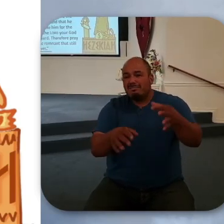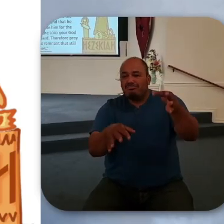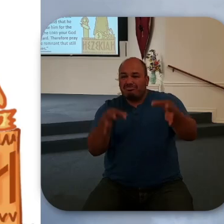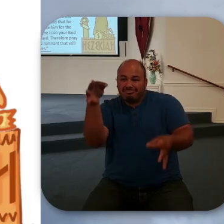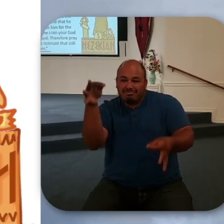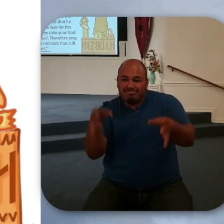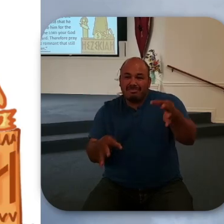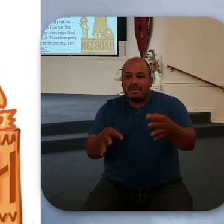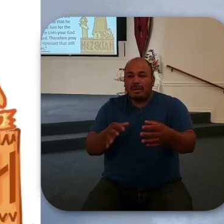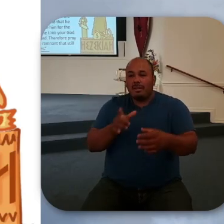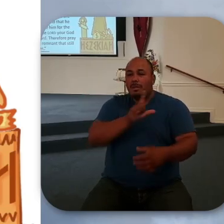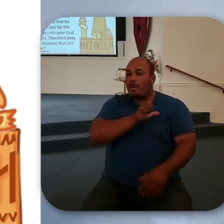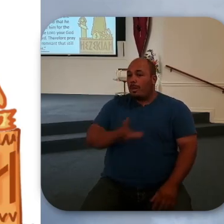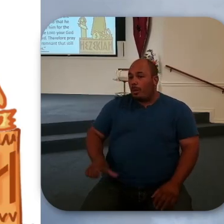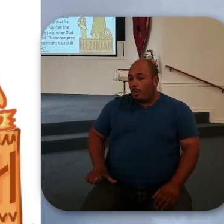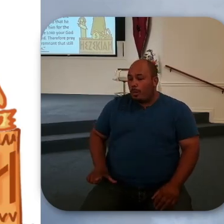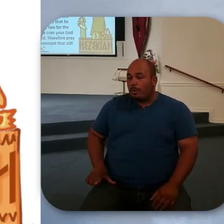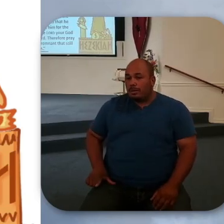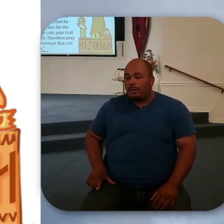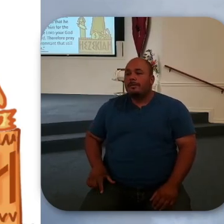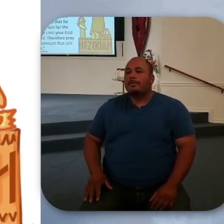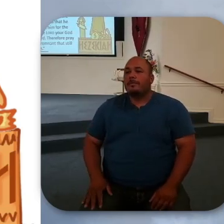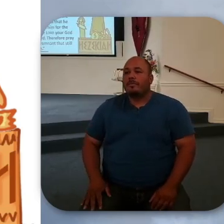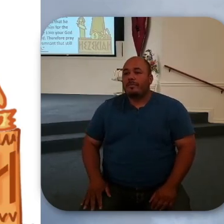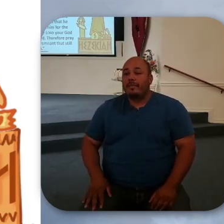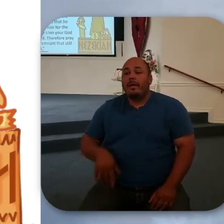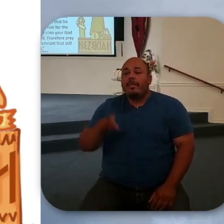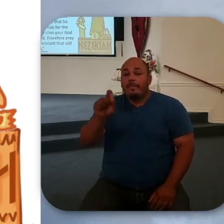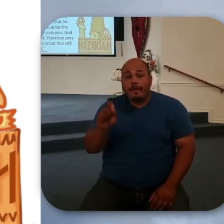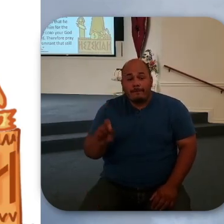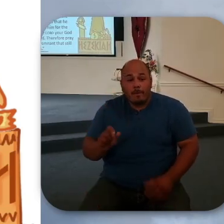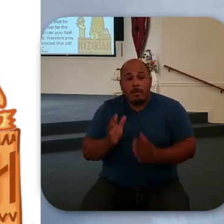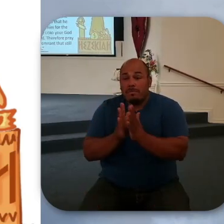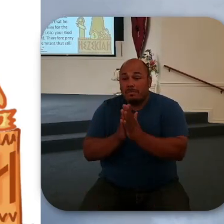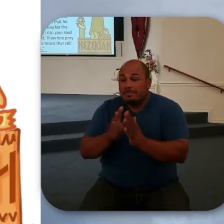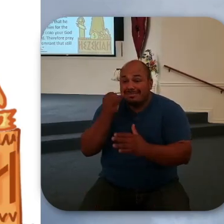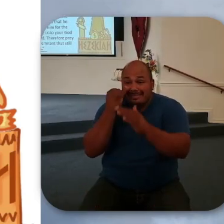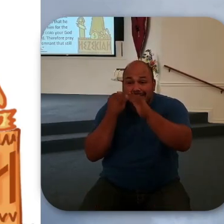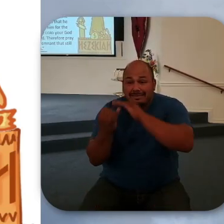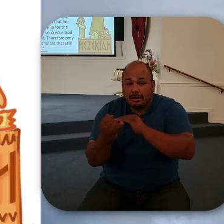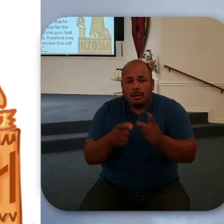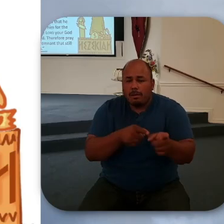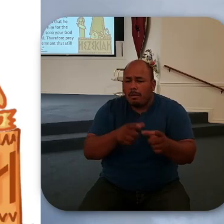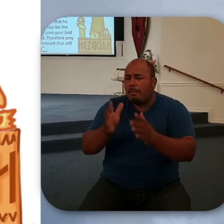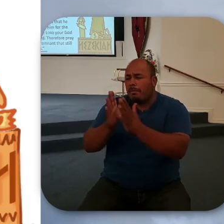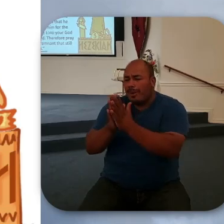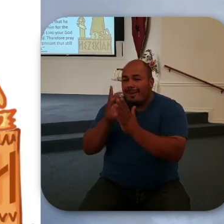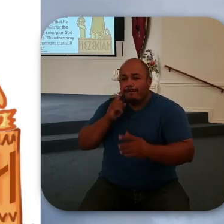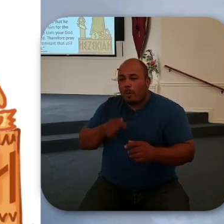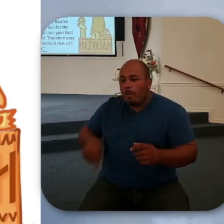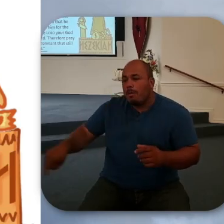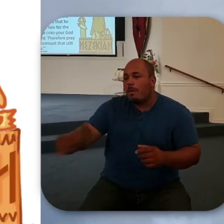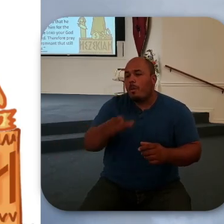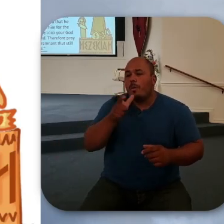for the words the Lord your God has heard. Therefore pray for the remnant that still survives."